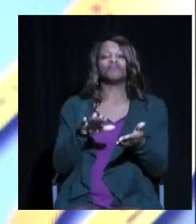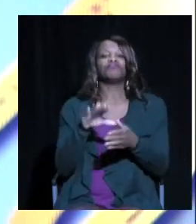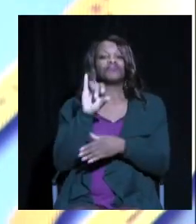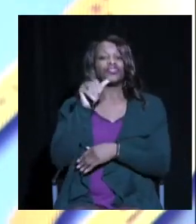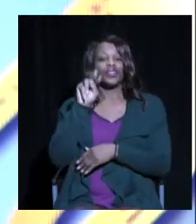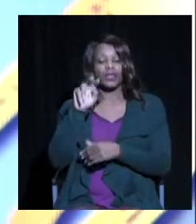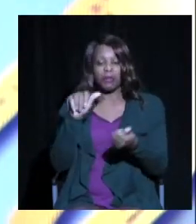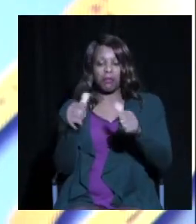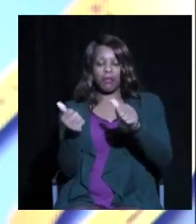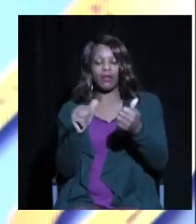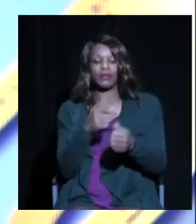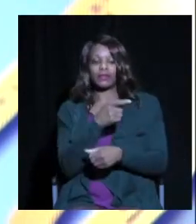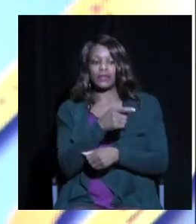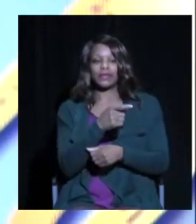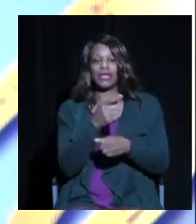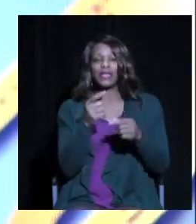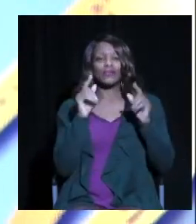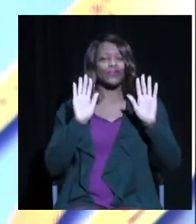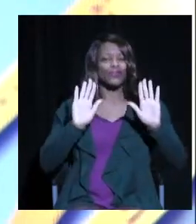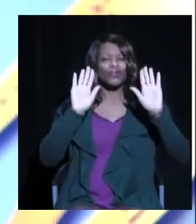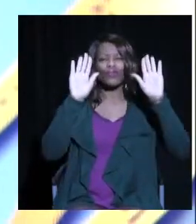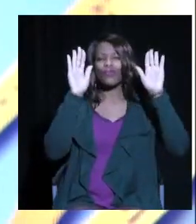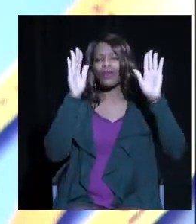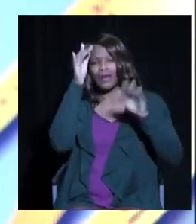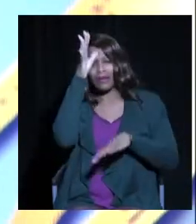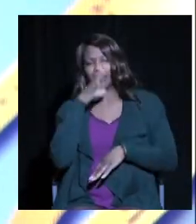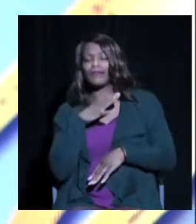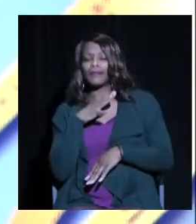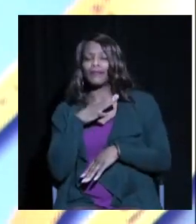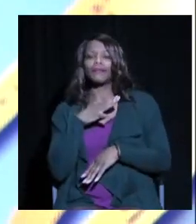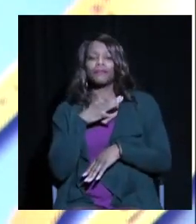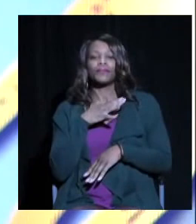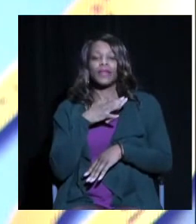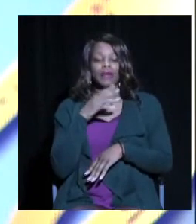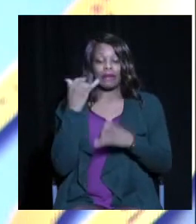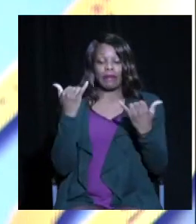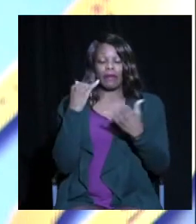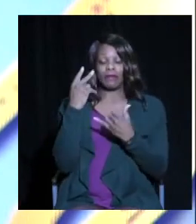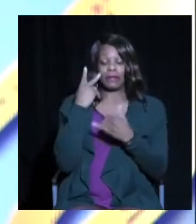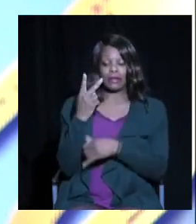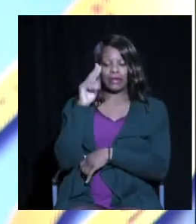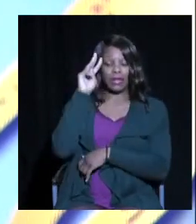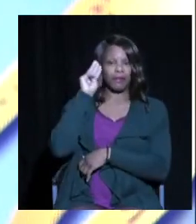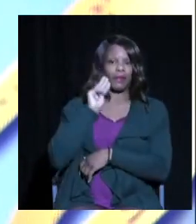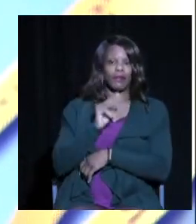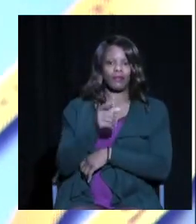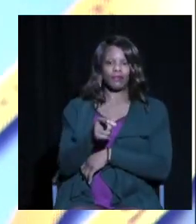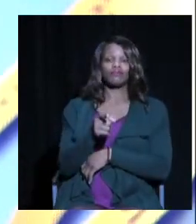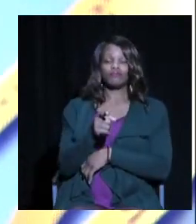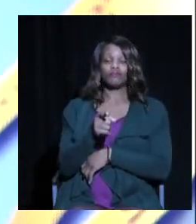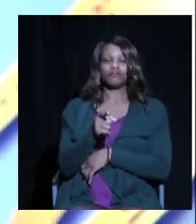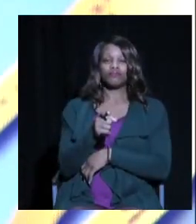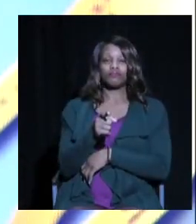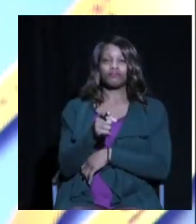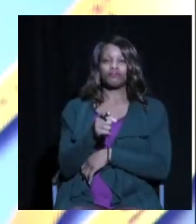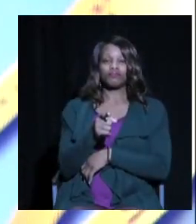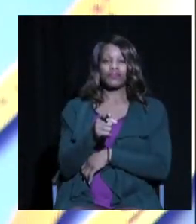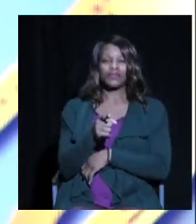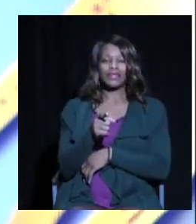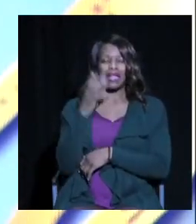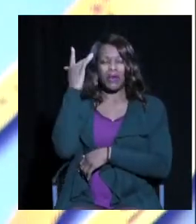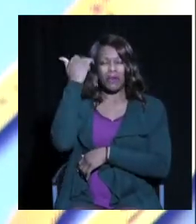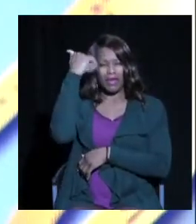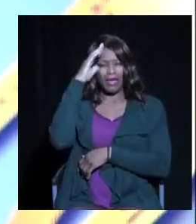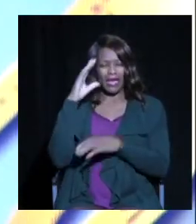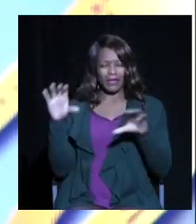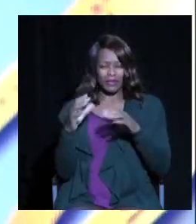that. And now we come to Mary. And as we go through this, we'll see that, you know, we'll often think, why would God do it that